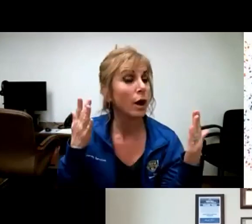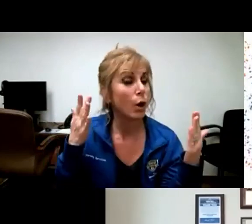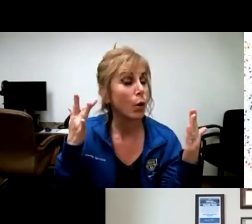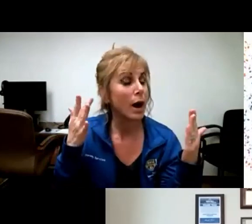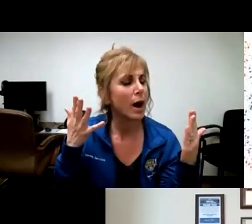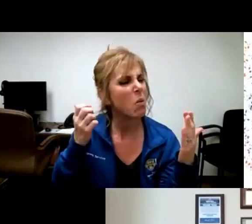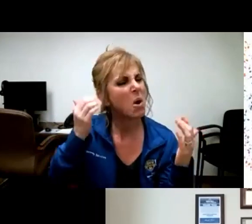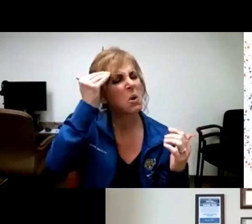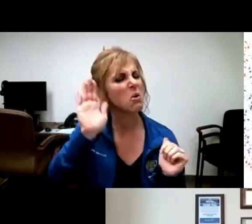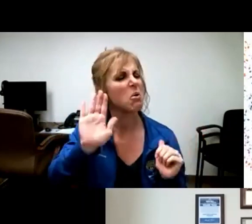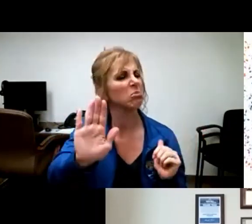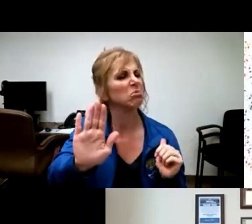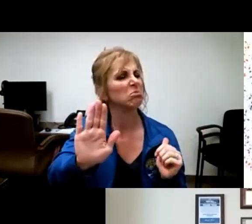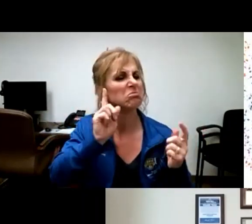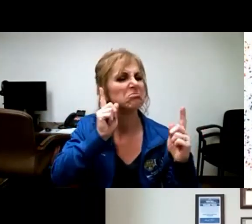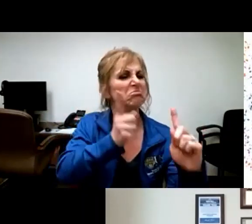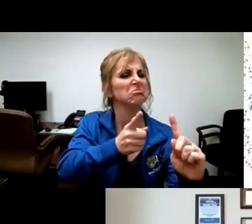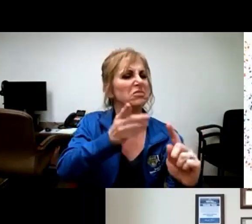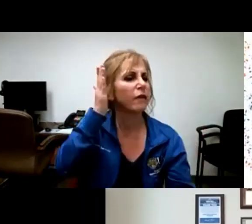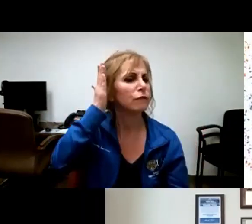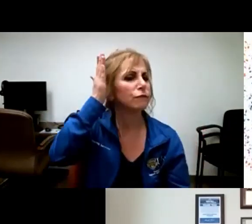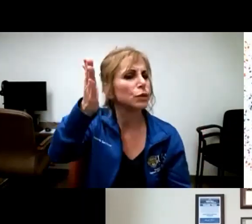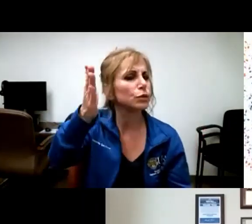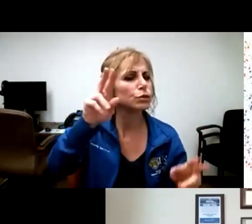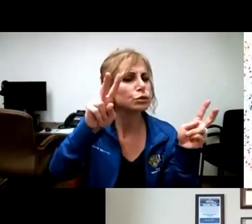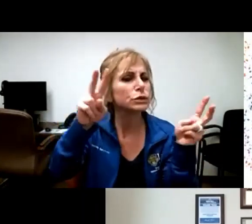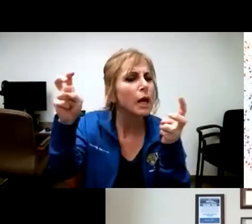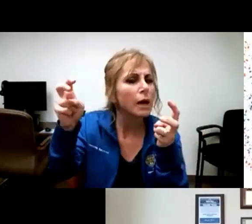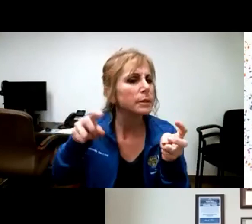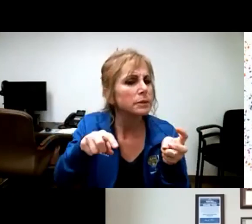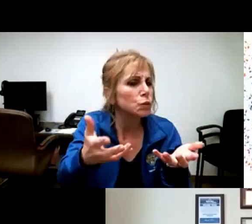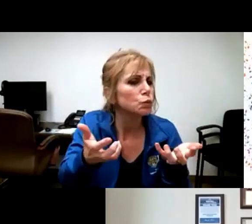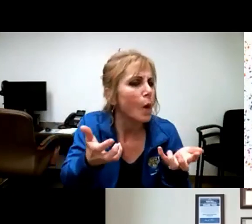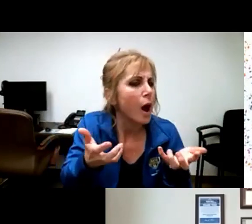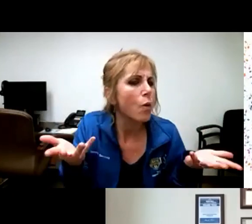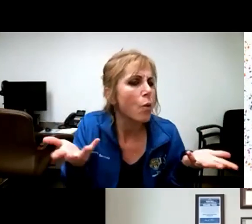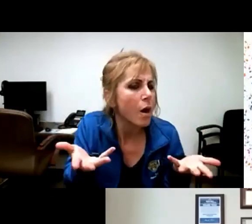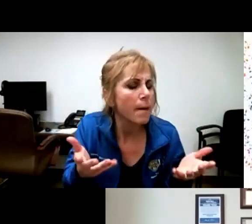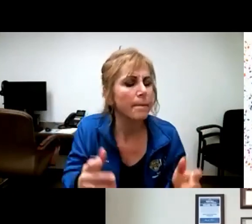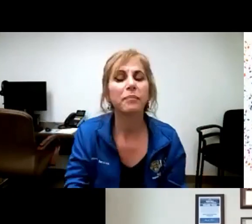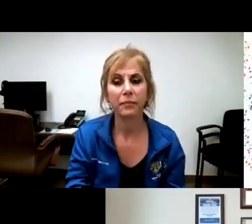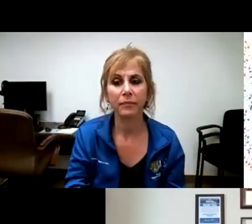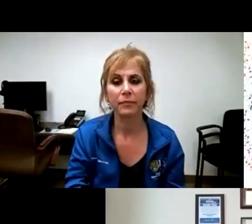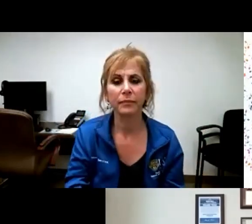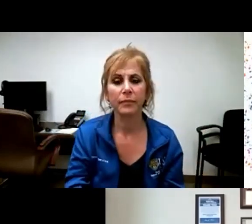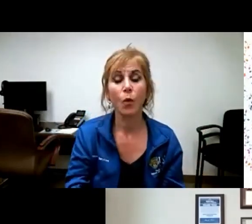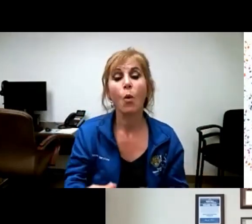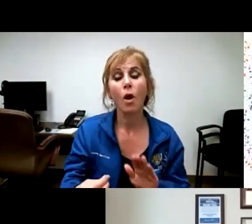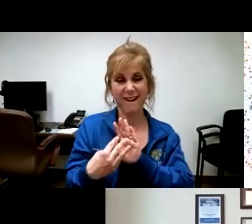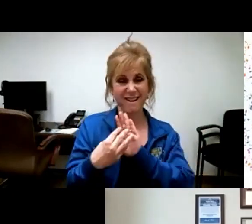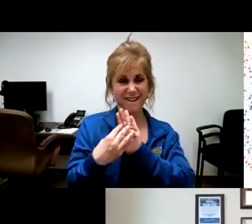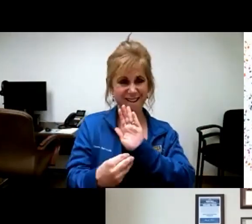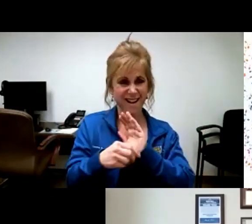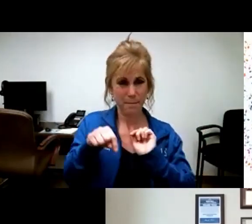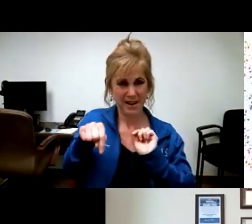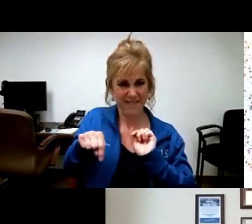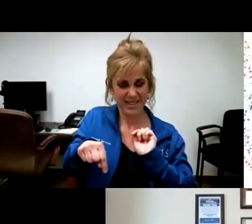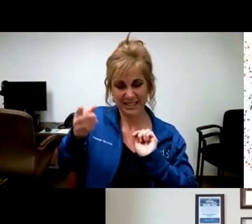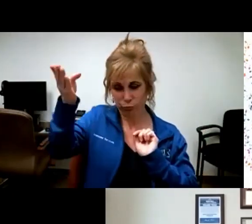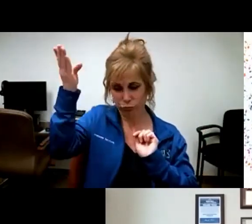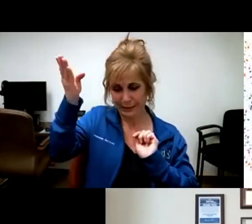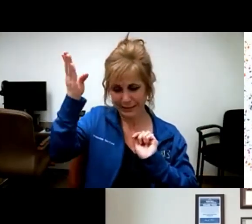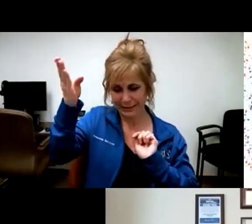record of today's community conversation will be sent to all registrants early next week. Our next